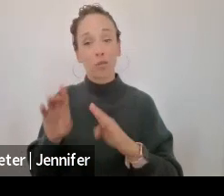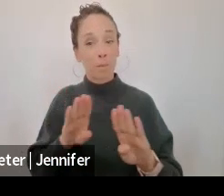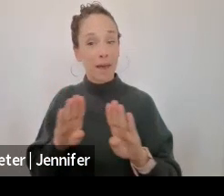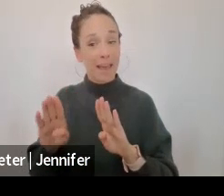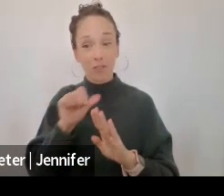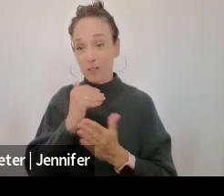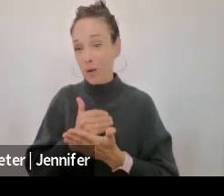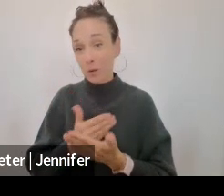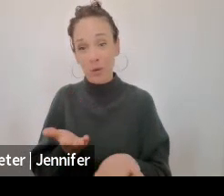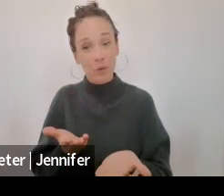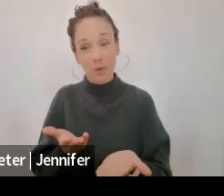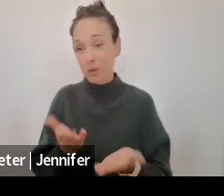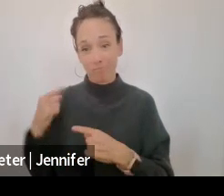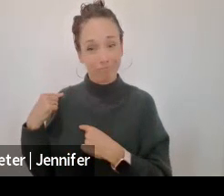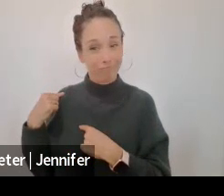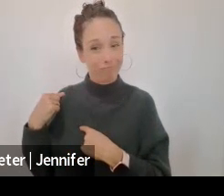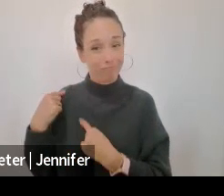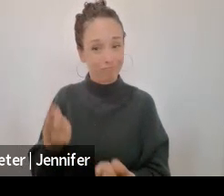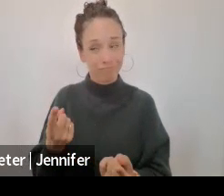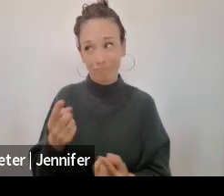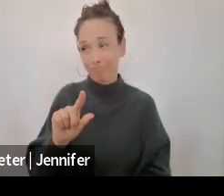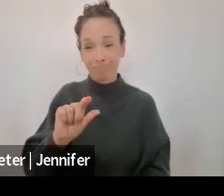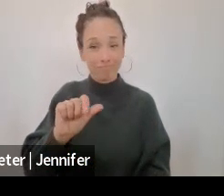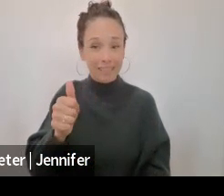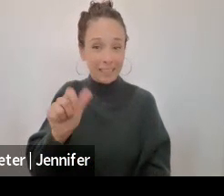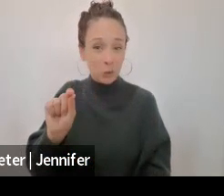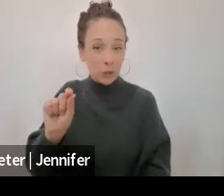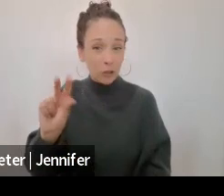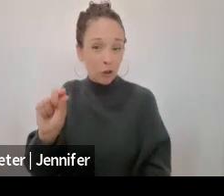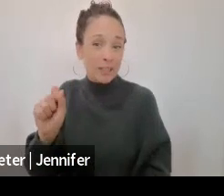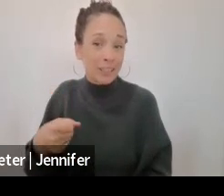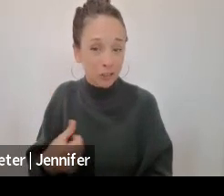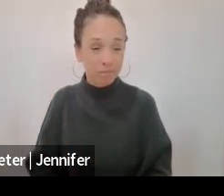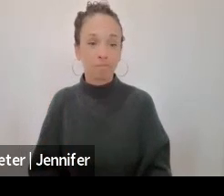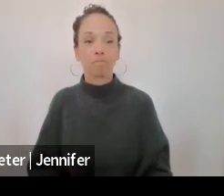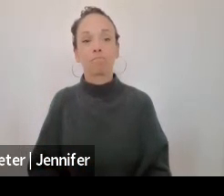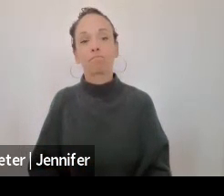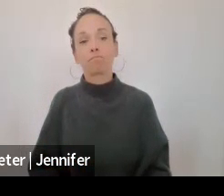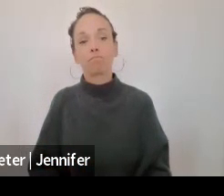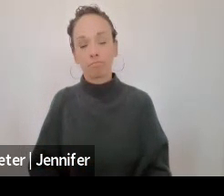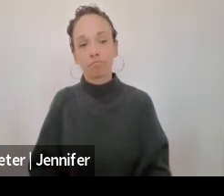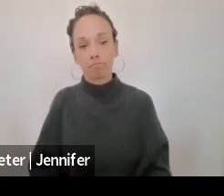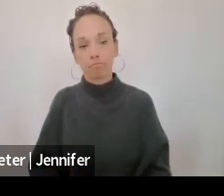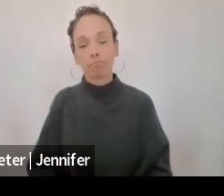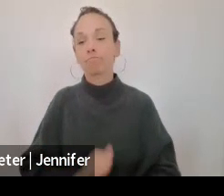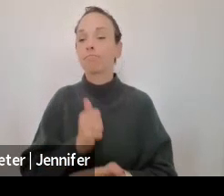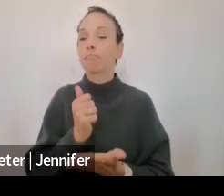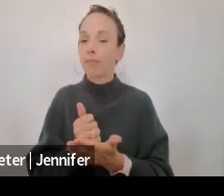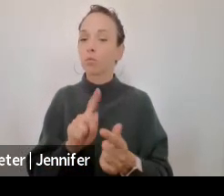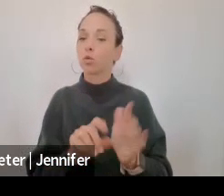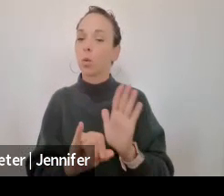something new. It's been around for several decades now. Well, it really helps to identify